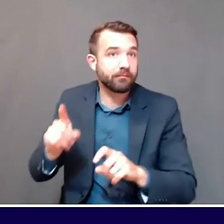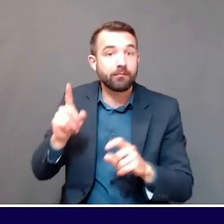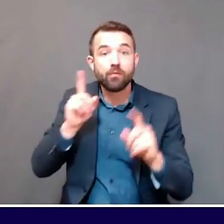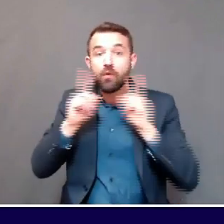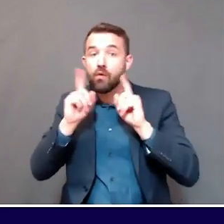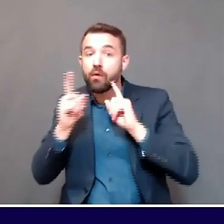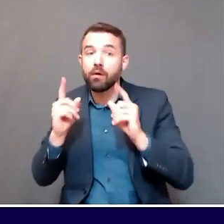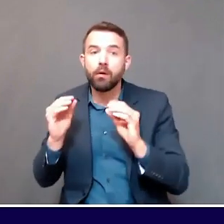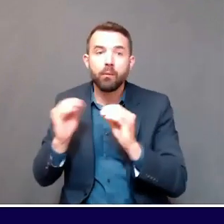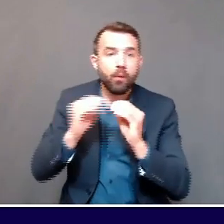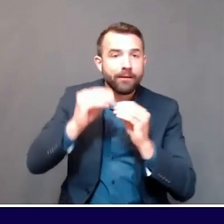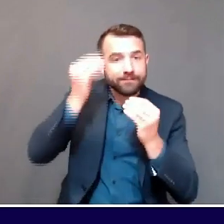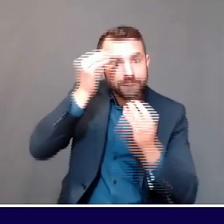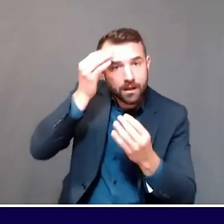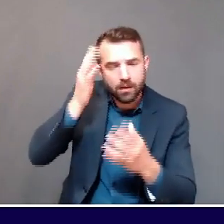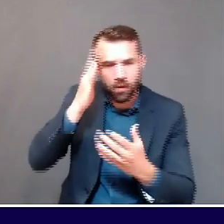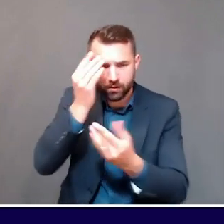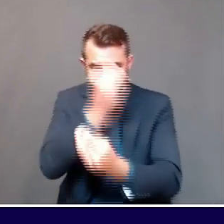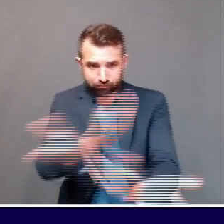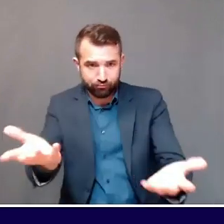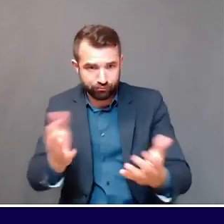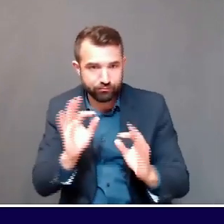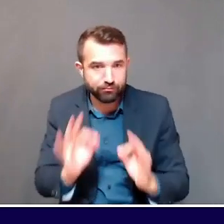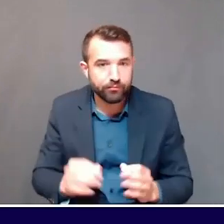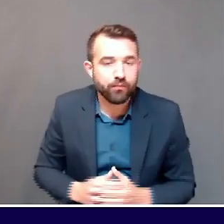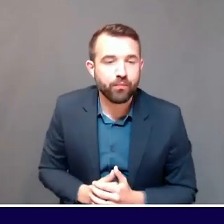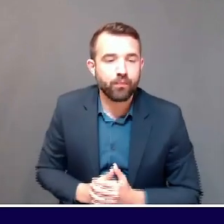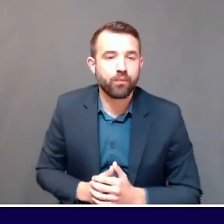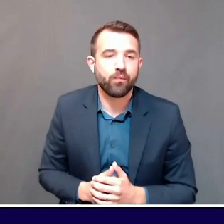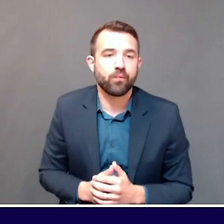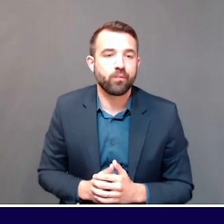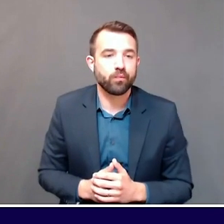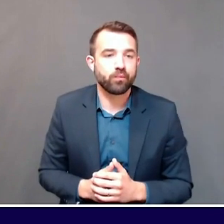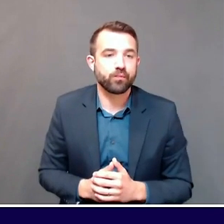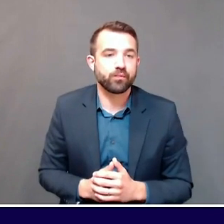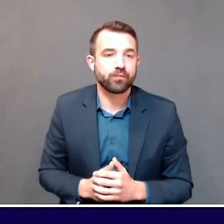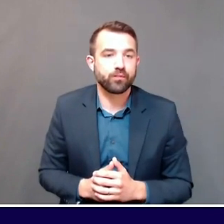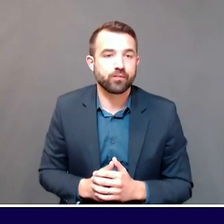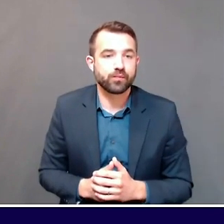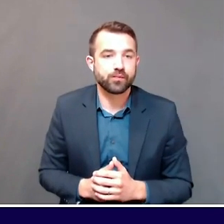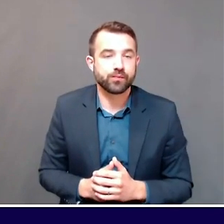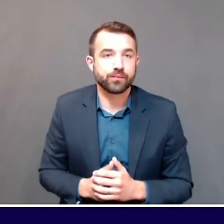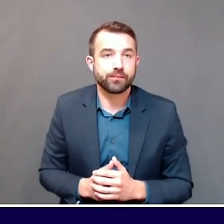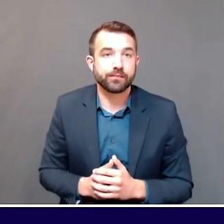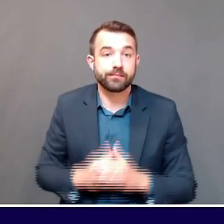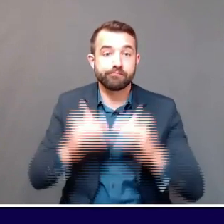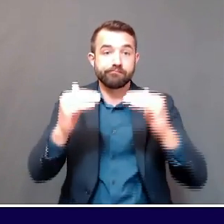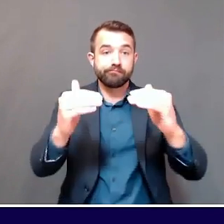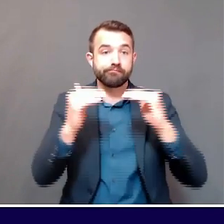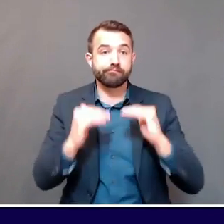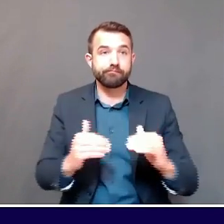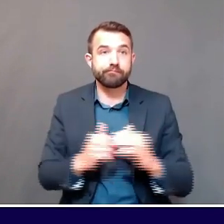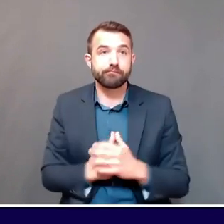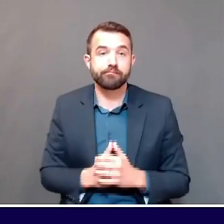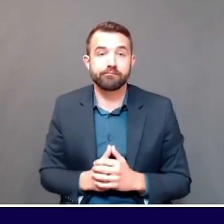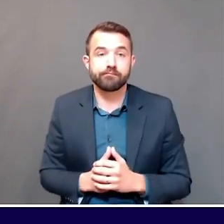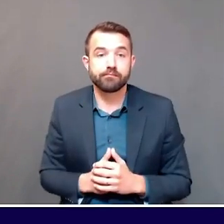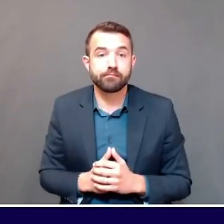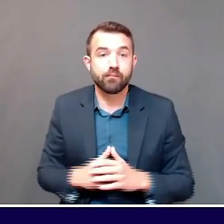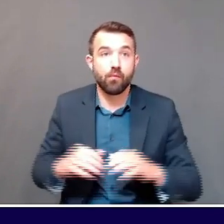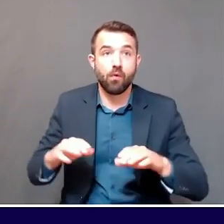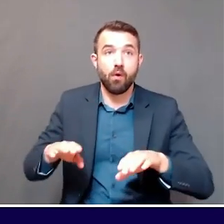everyone. I'd also like to provide a brief update on some of the open outbreaks in which Maine CDC has been